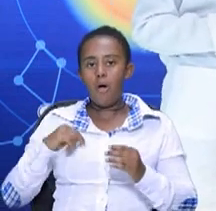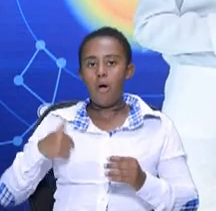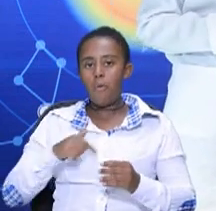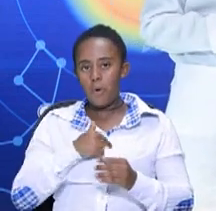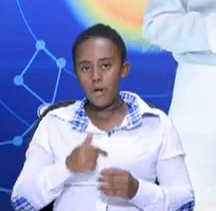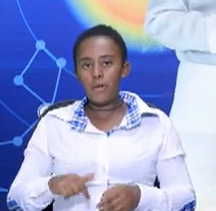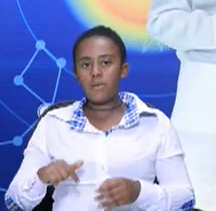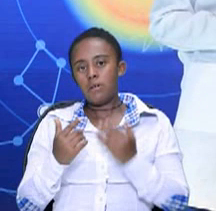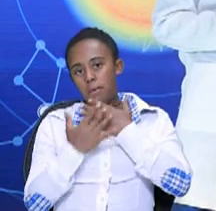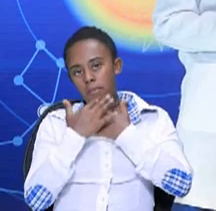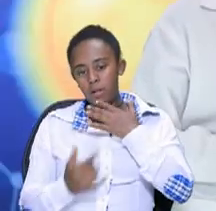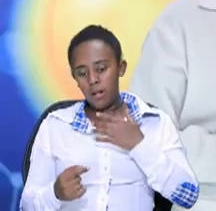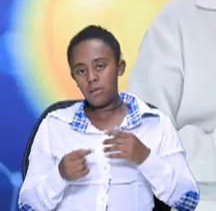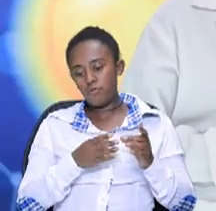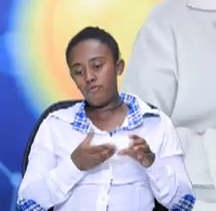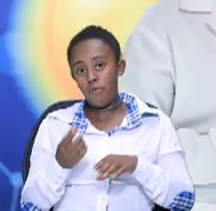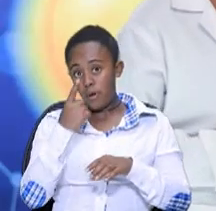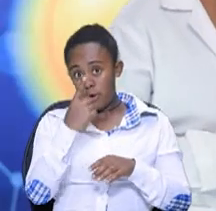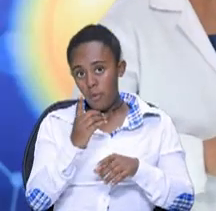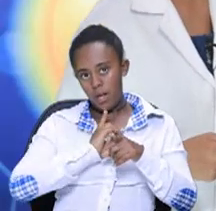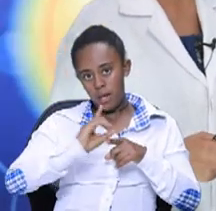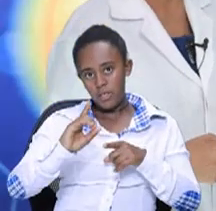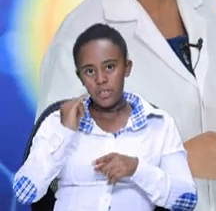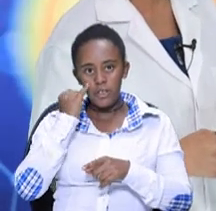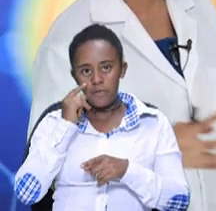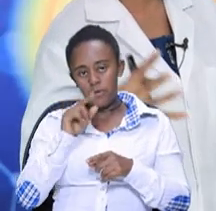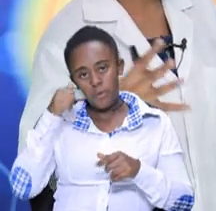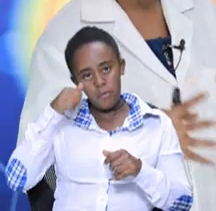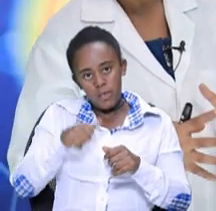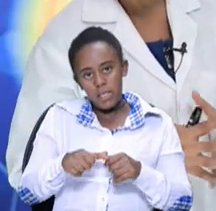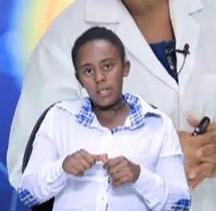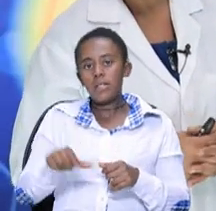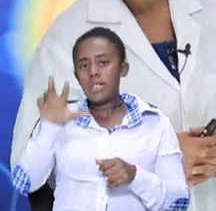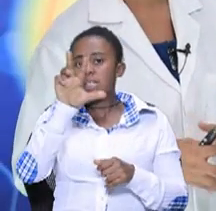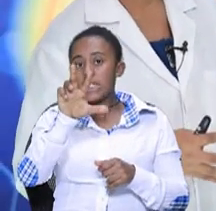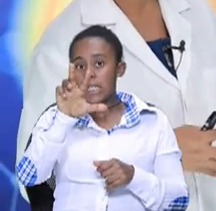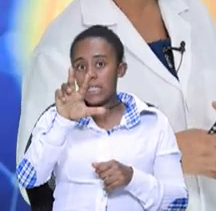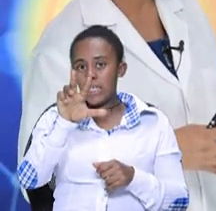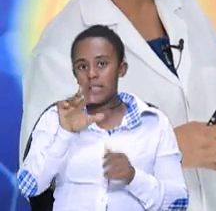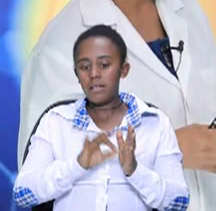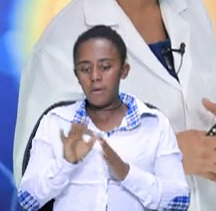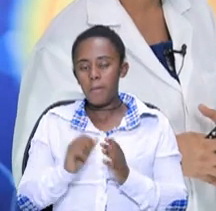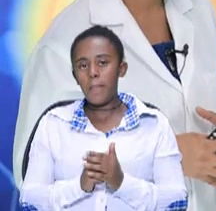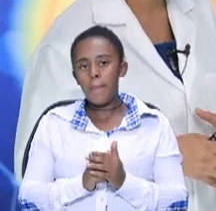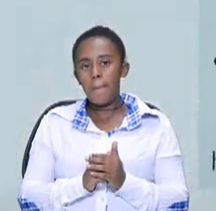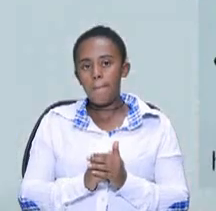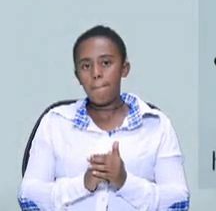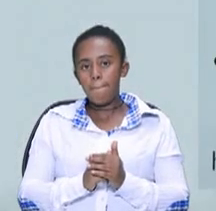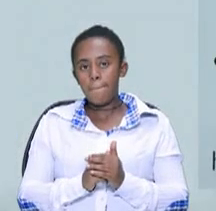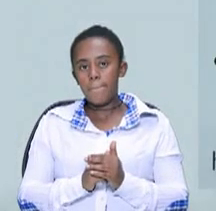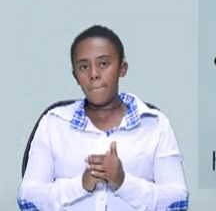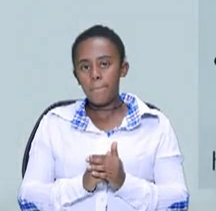blood to flow in one direction. If you remember, these valves are 3 in number. They are tricuspid